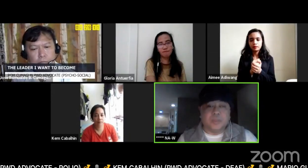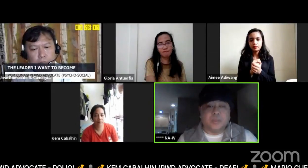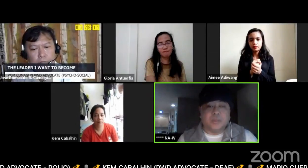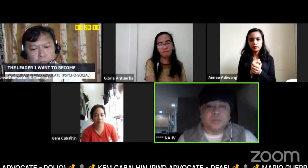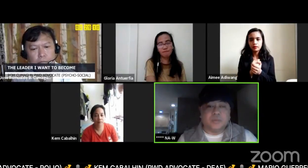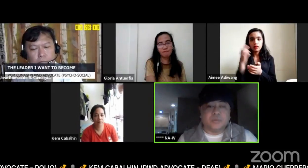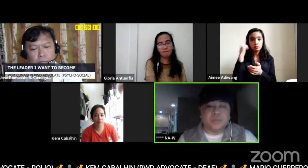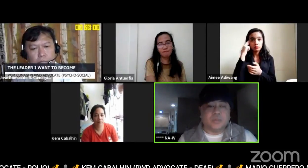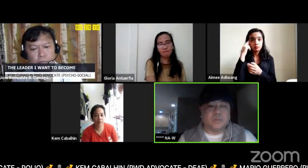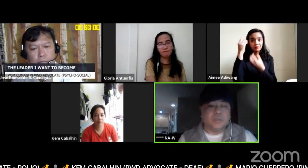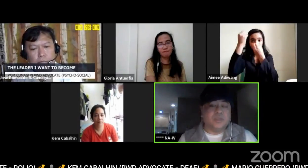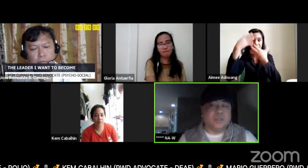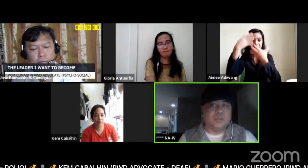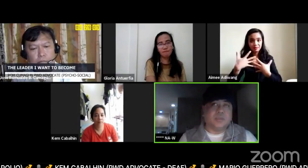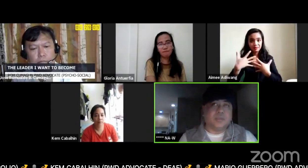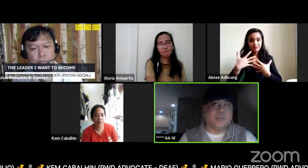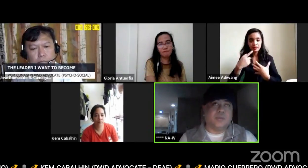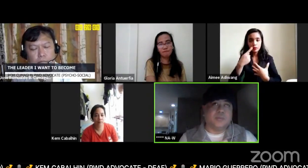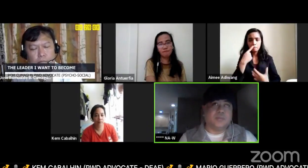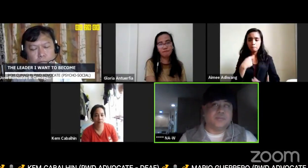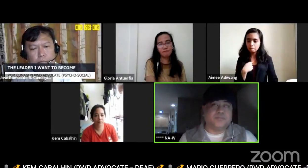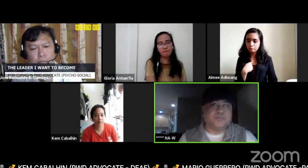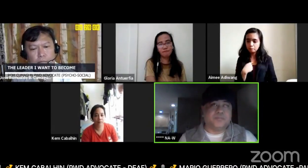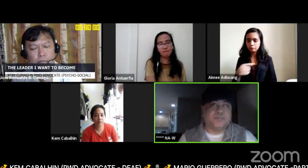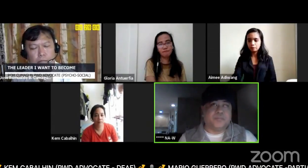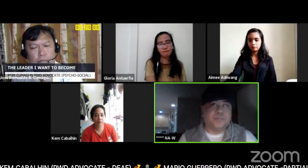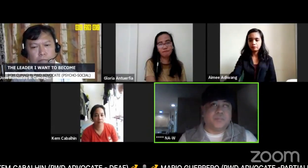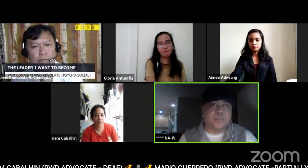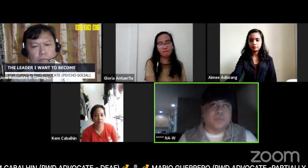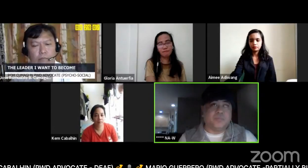Rom told me. Not only that